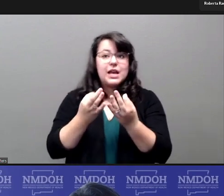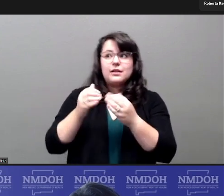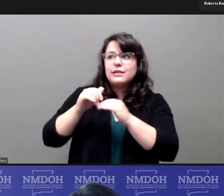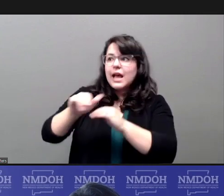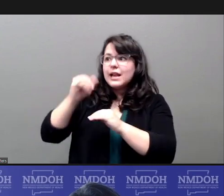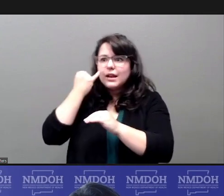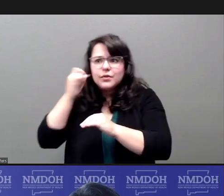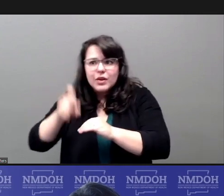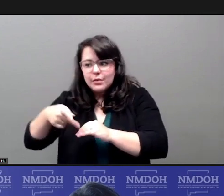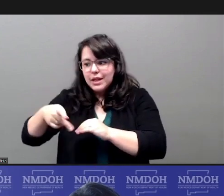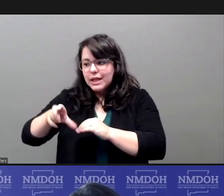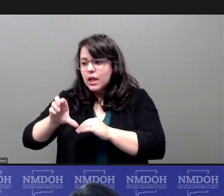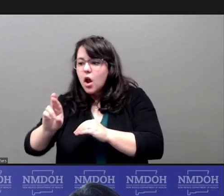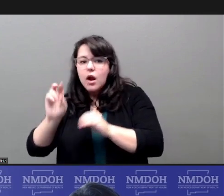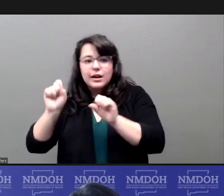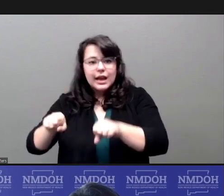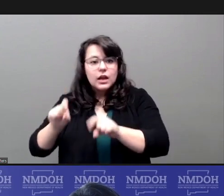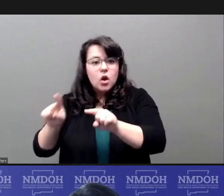them?